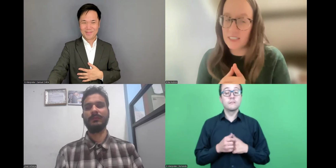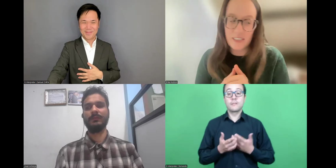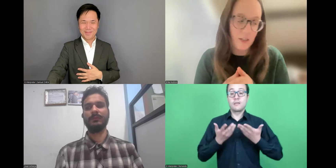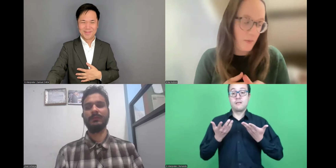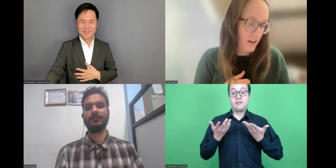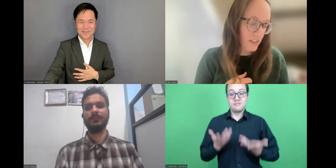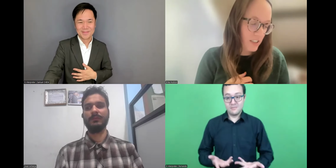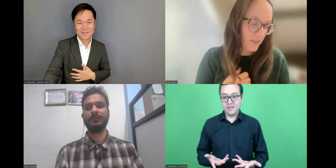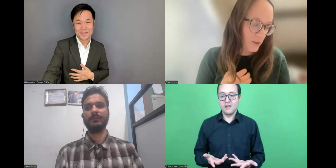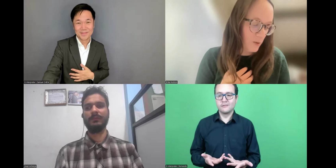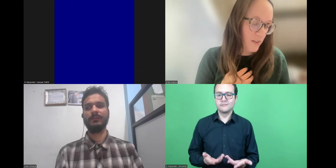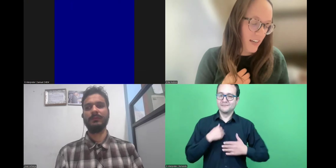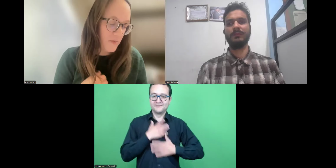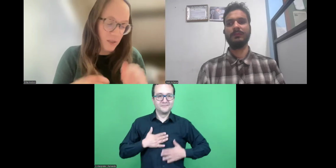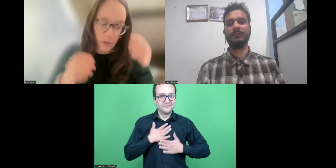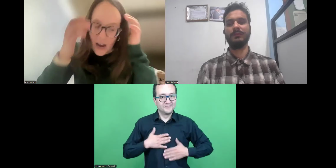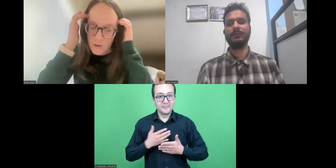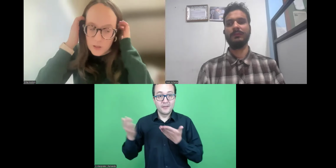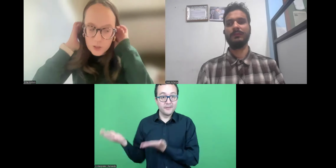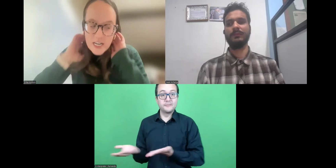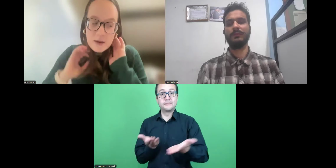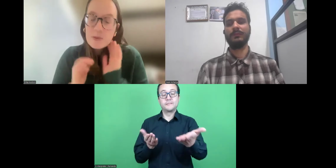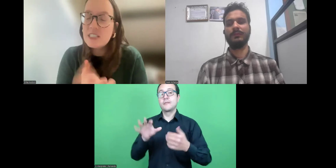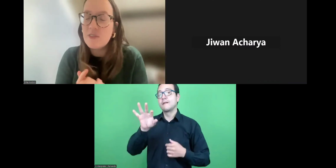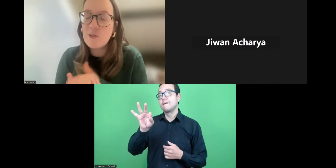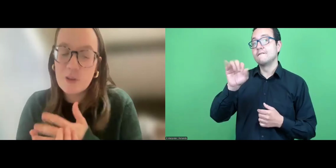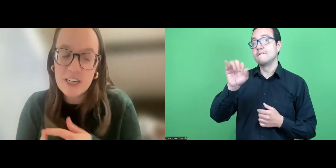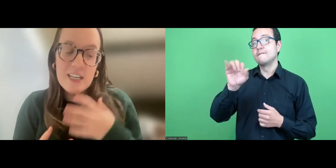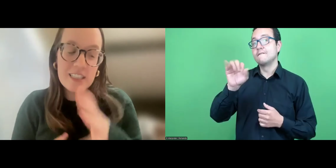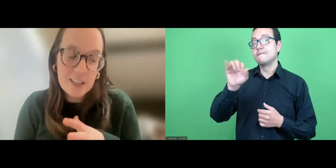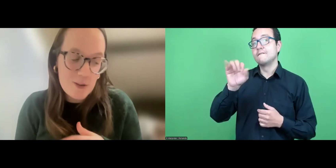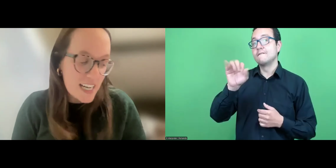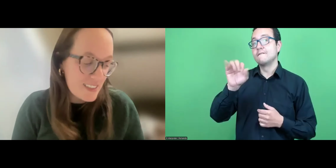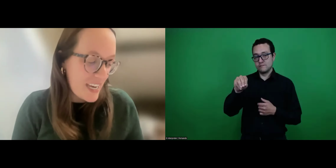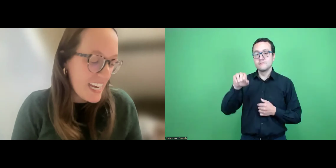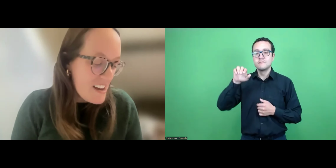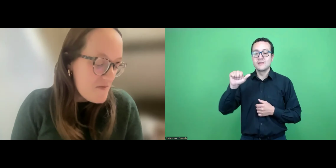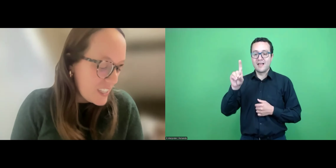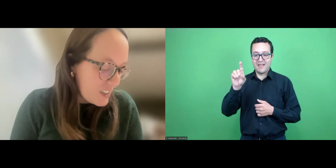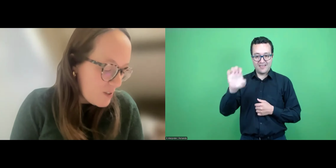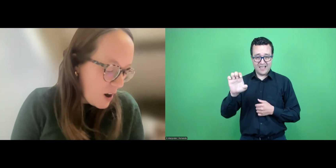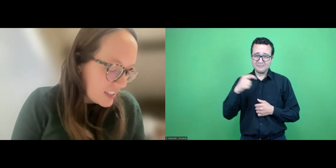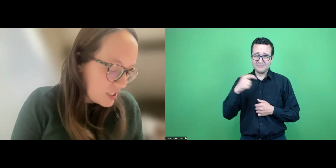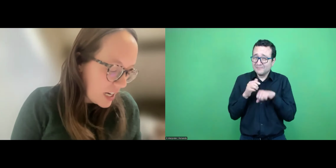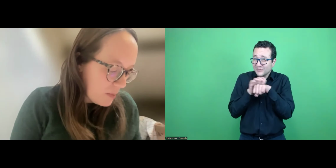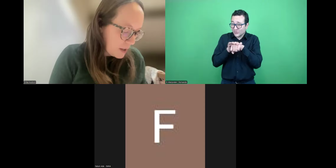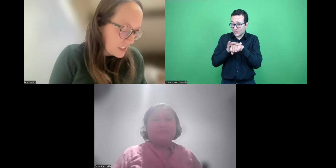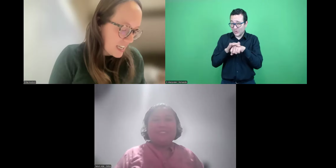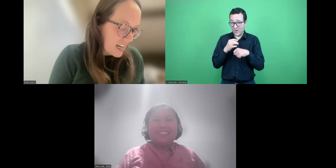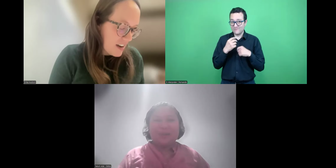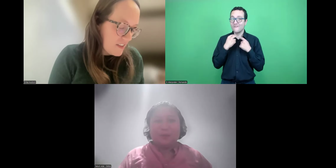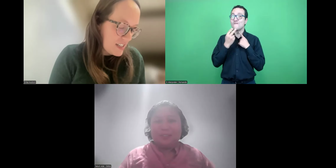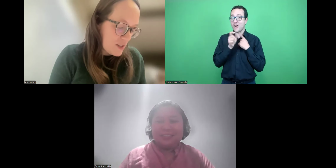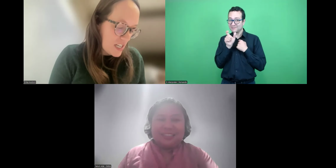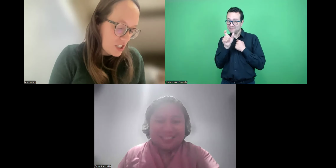And my sincere apologies, Fatum, if I mispronounced your name, please feel free to correct me. But you are the